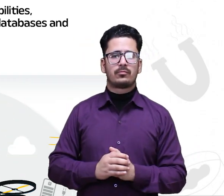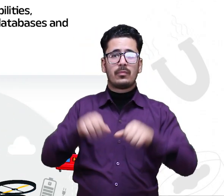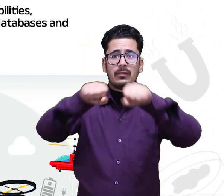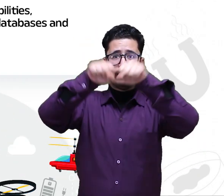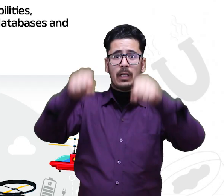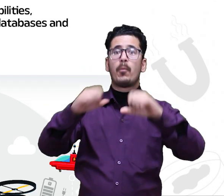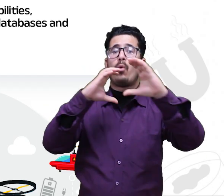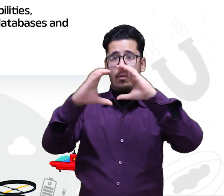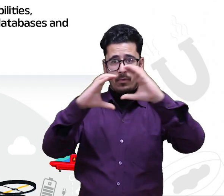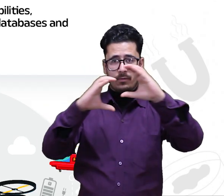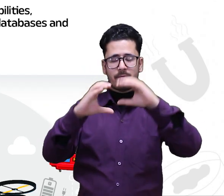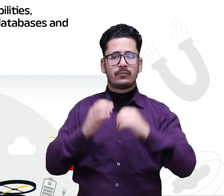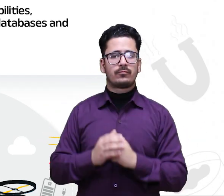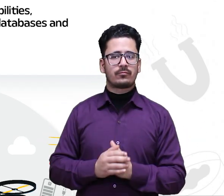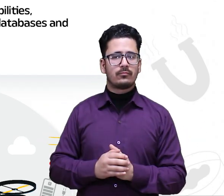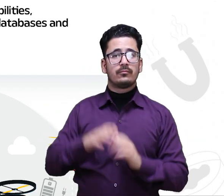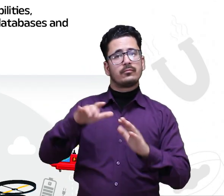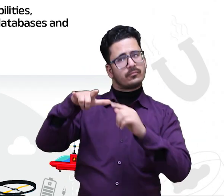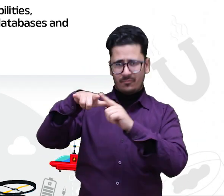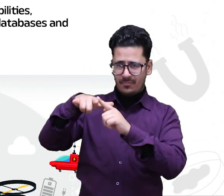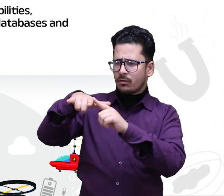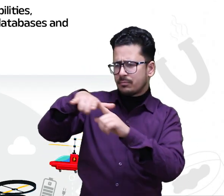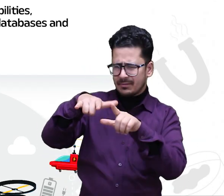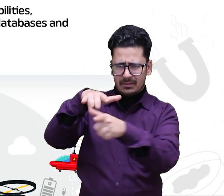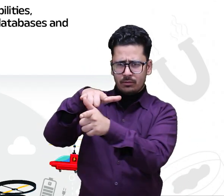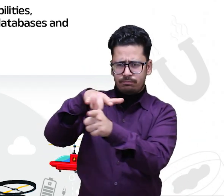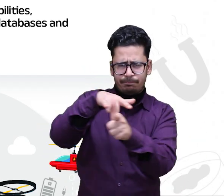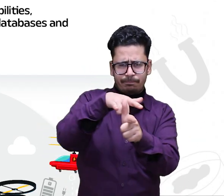future forecasts about environmental conditions.